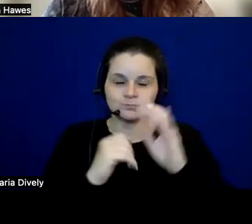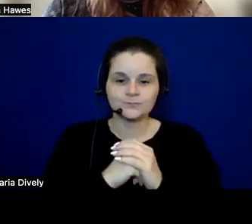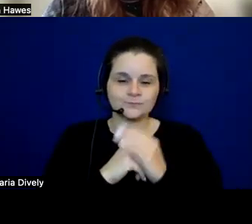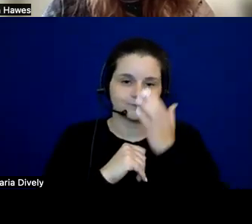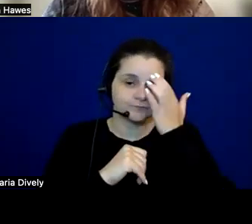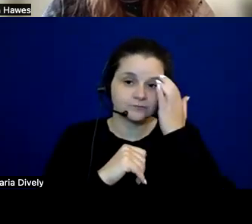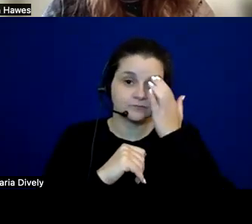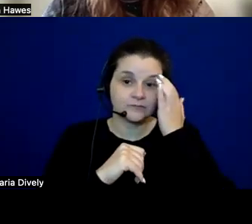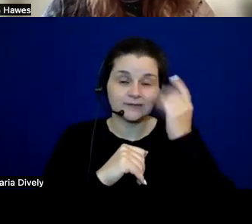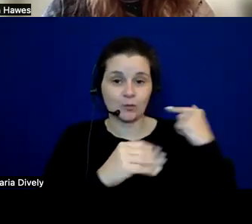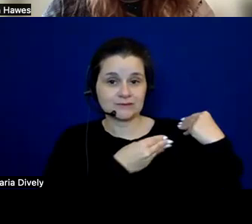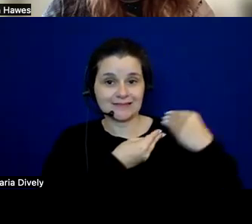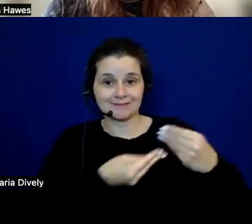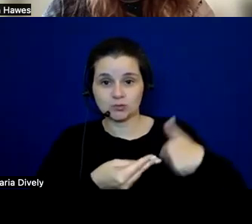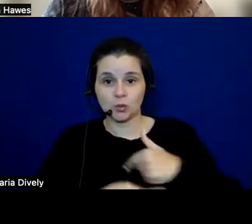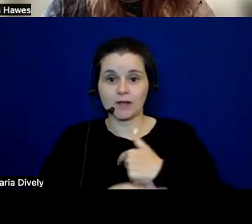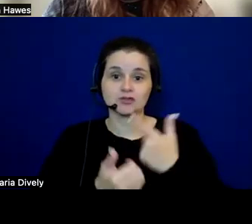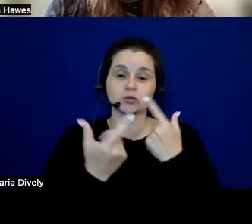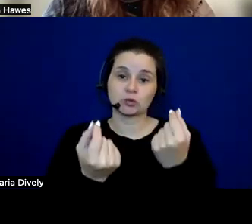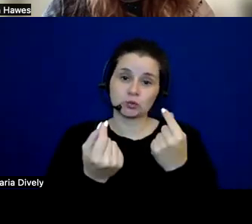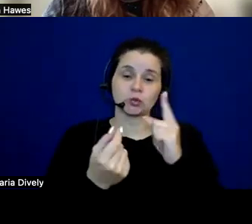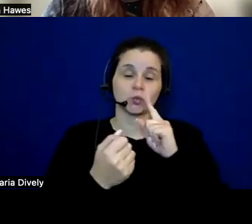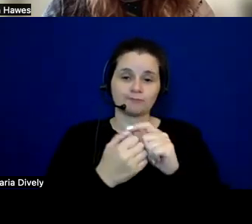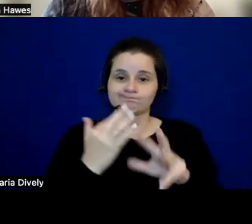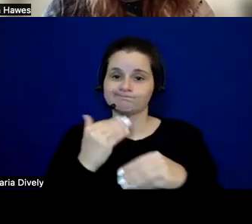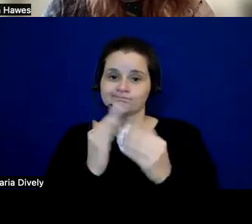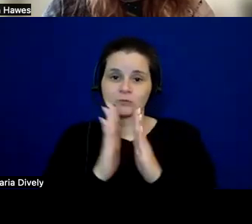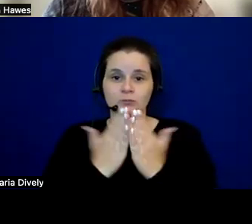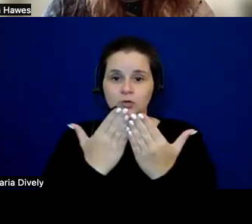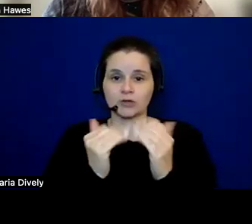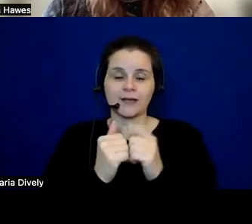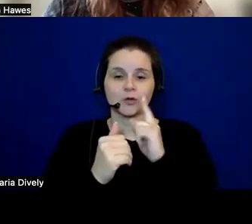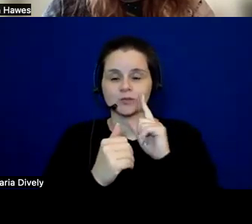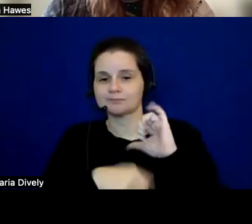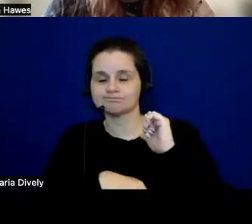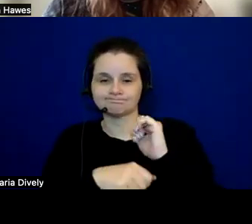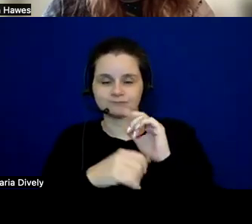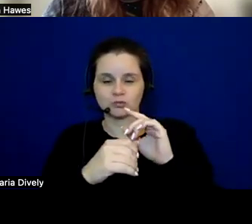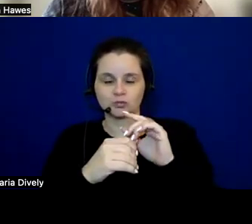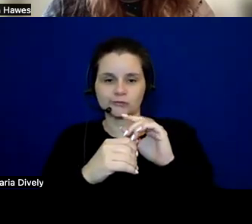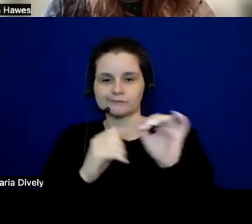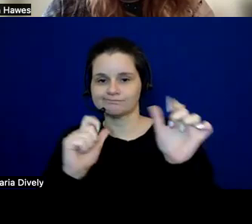was given to us. And so we put it in this book, but and we framed it